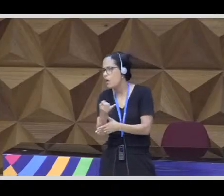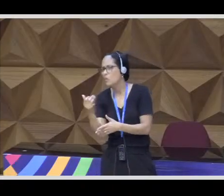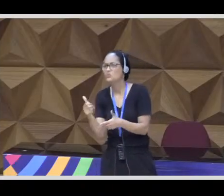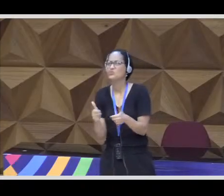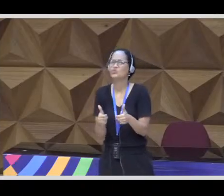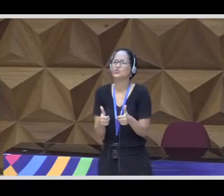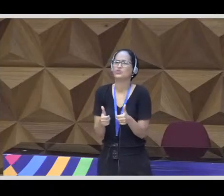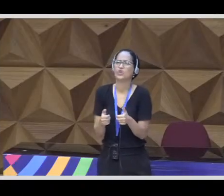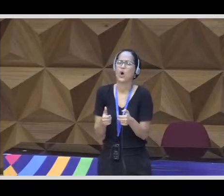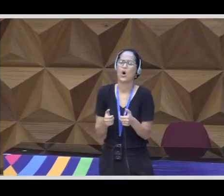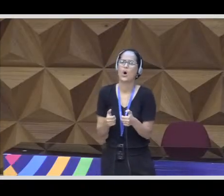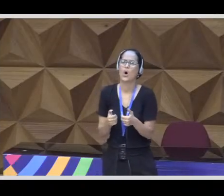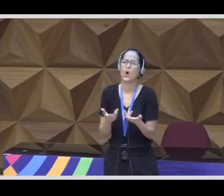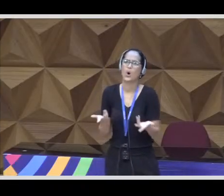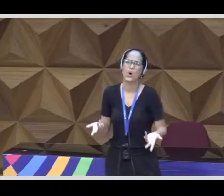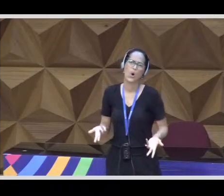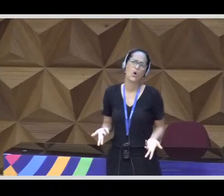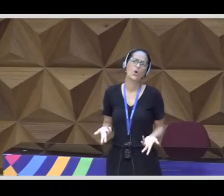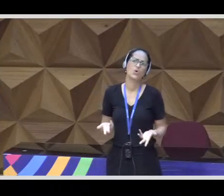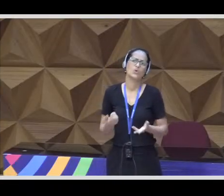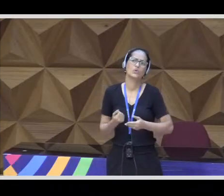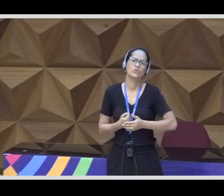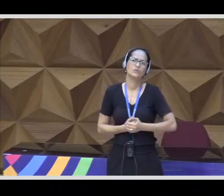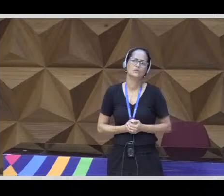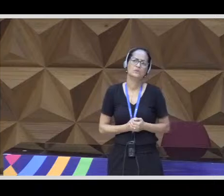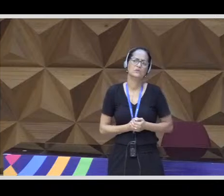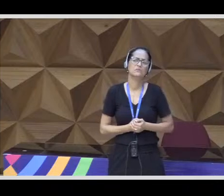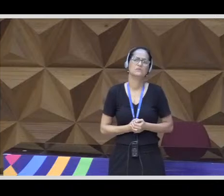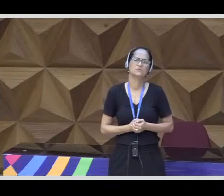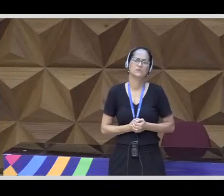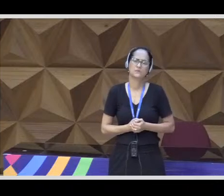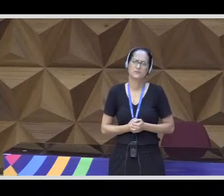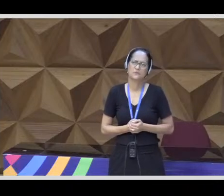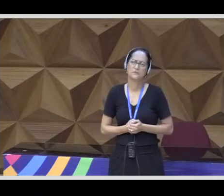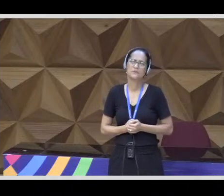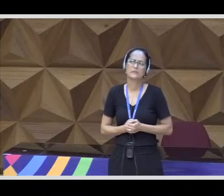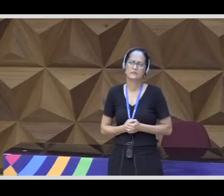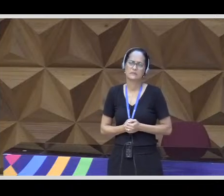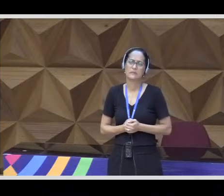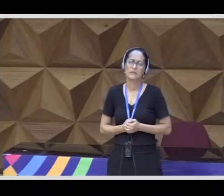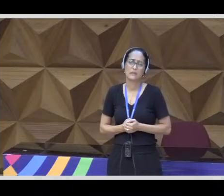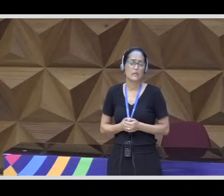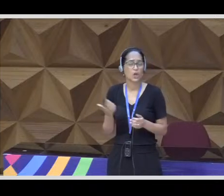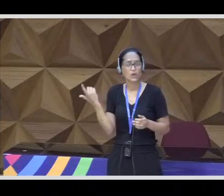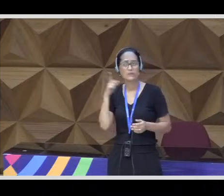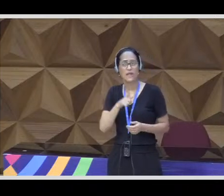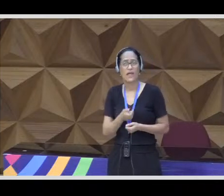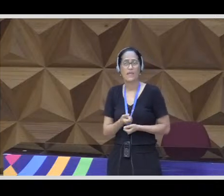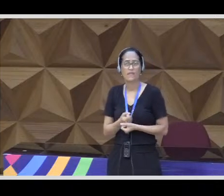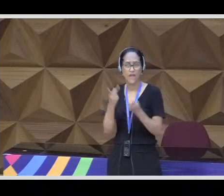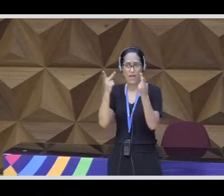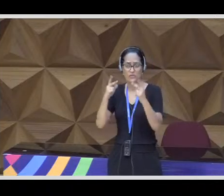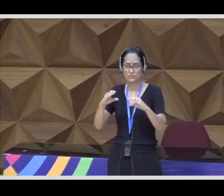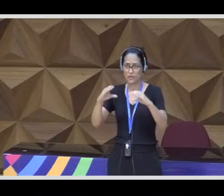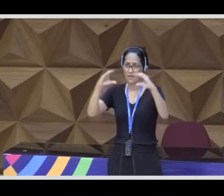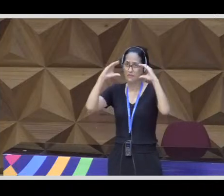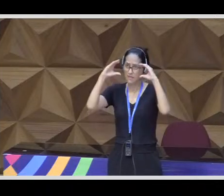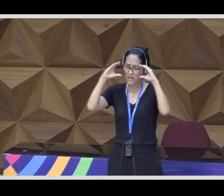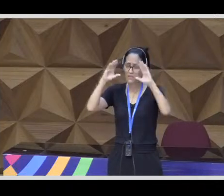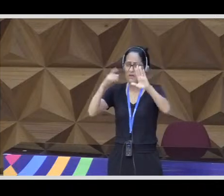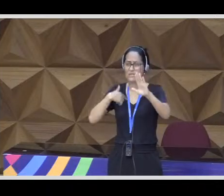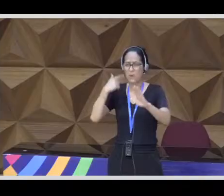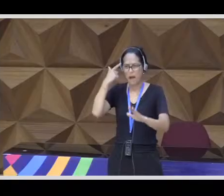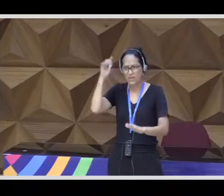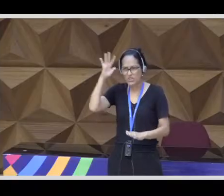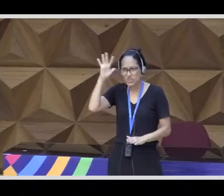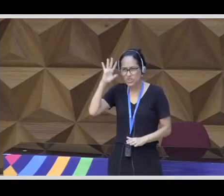the sale of VR headsets, but I don't think yet many people buy VR headsets for work, for example. That was one, if you look at, again,